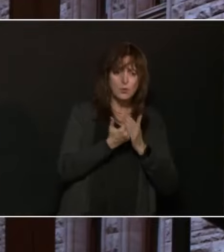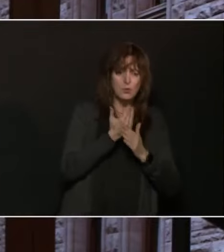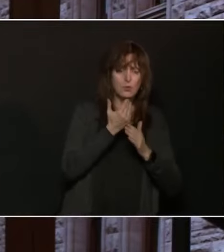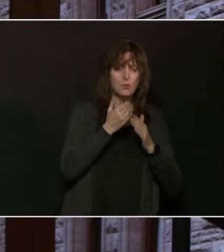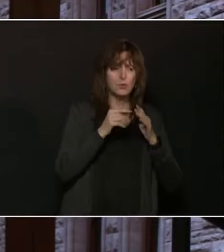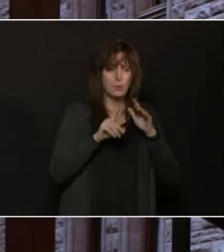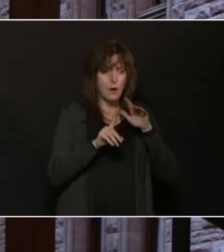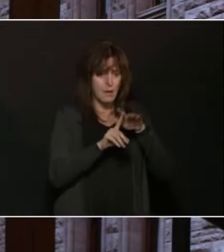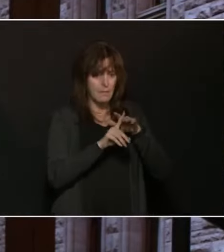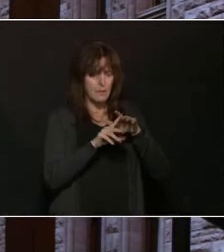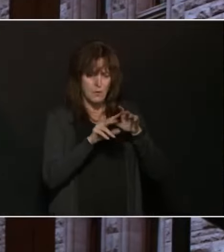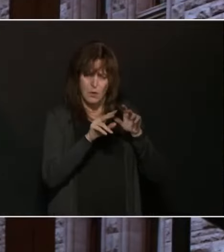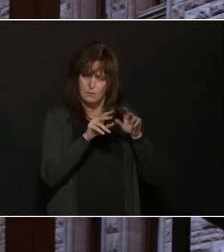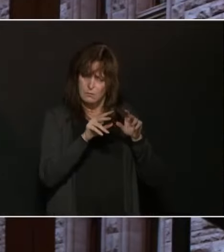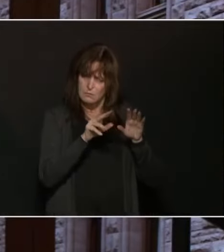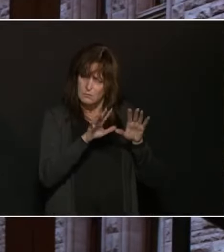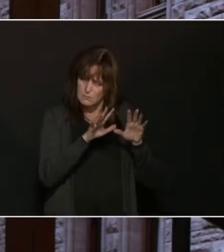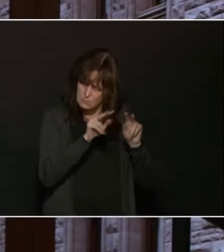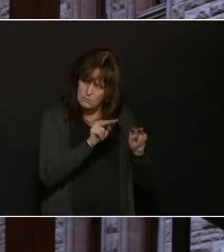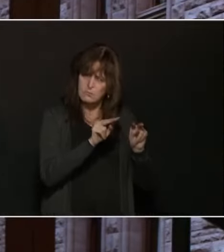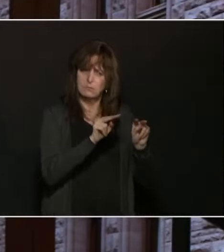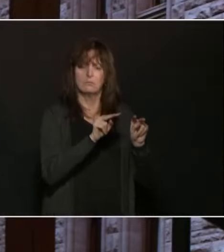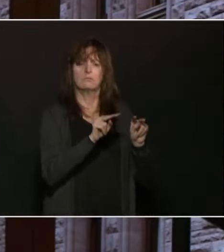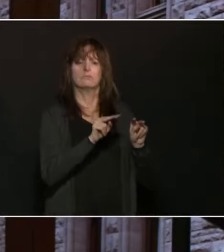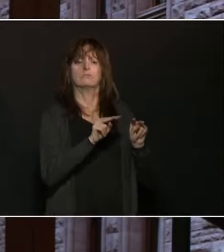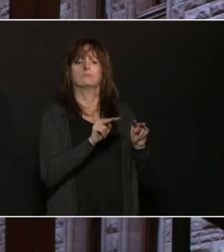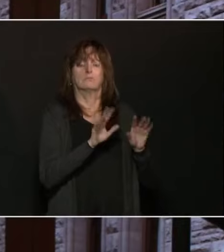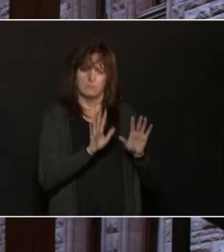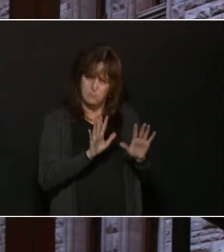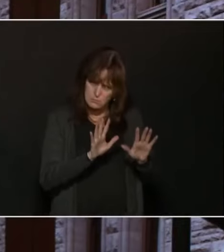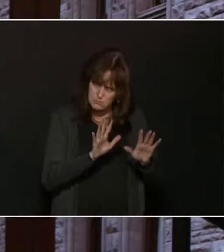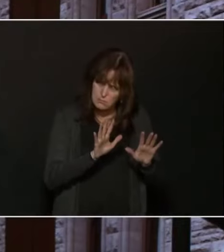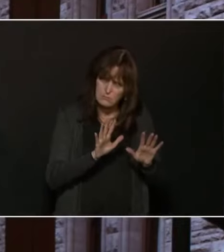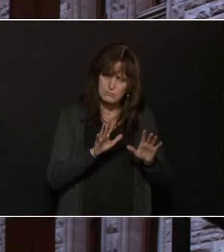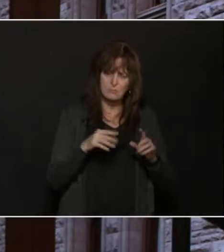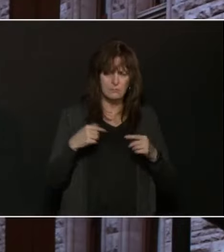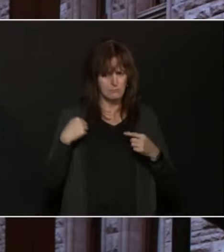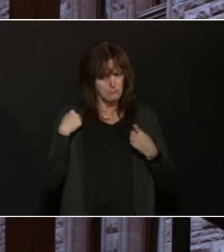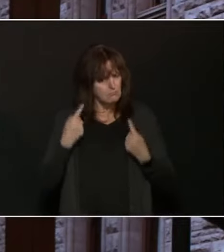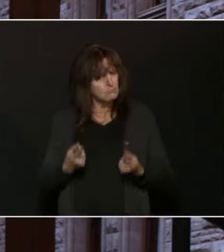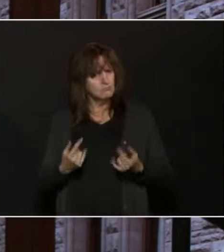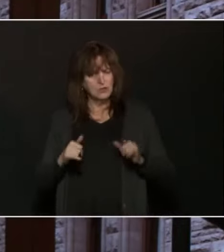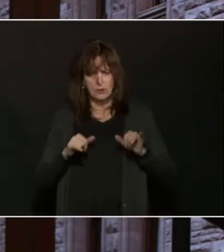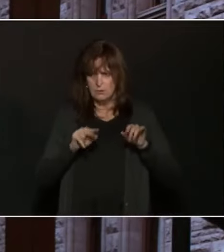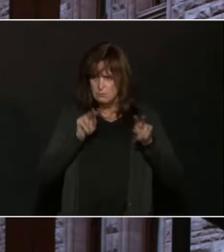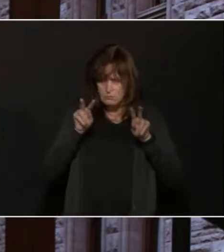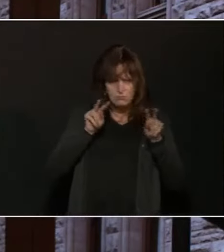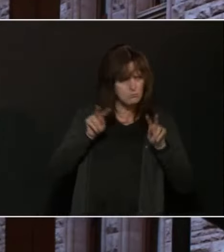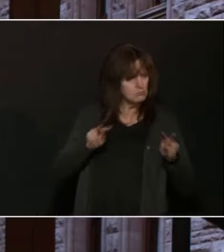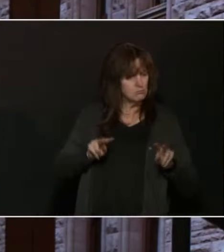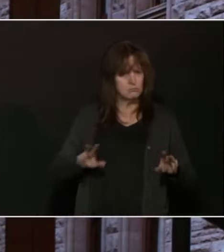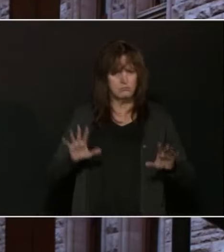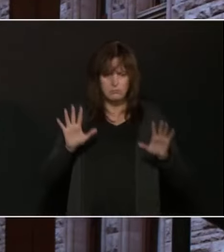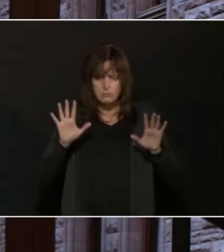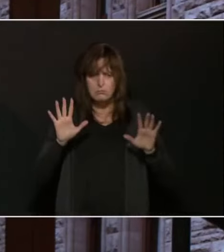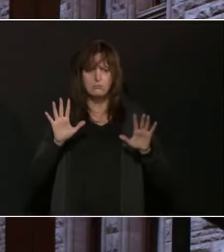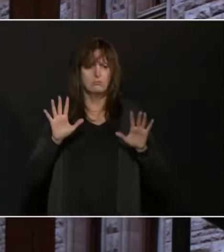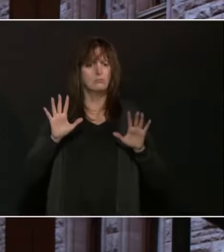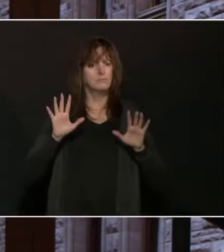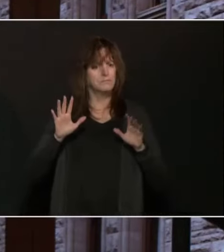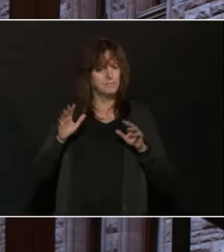is that we have been looking at variants all along. We have our basically our genomics group that's looking